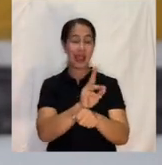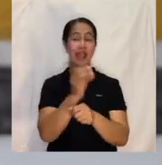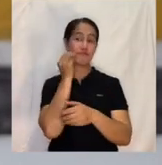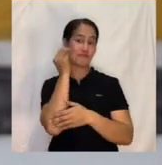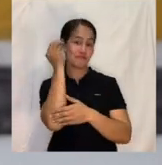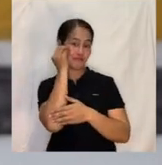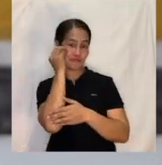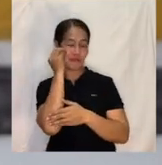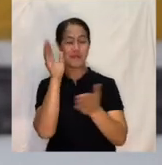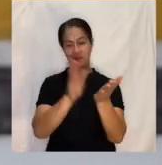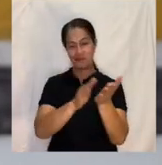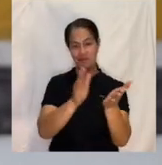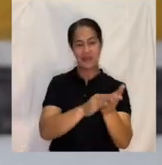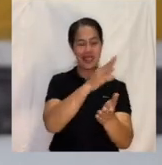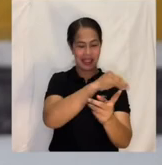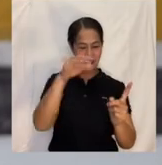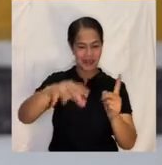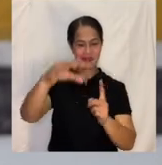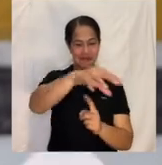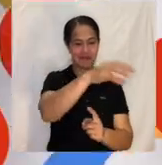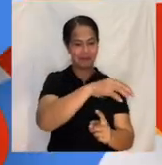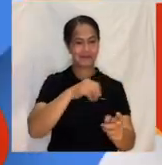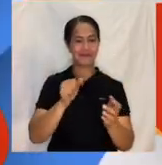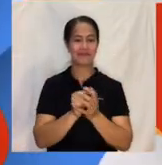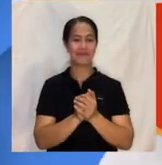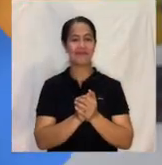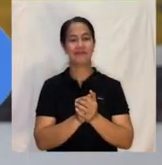home, in school, and in your community.